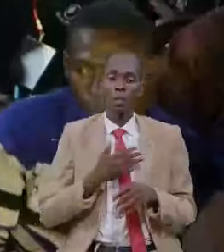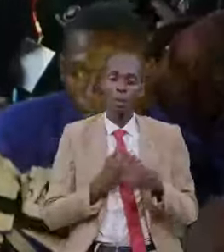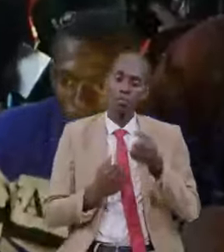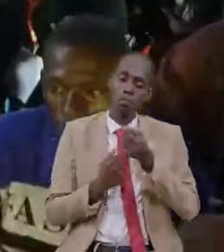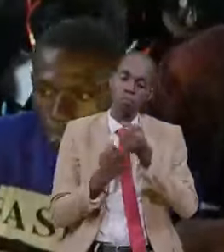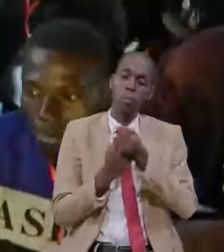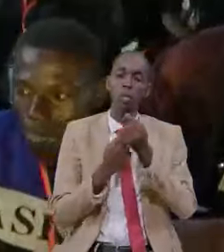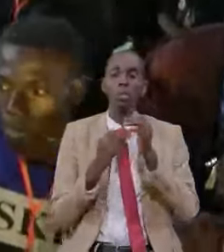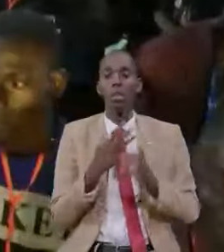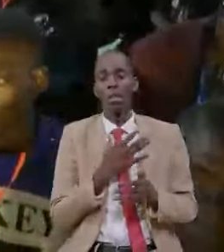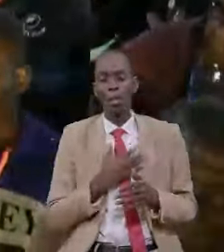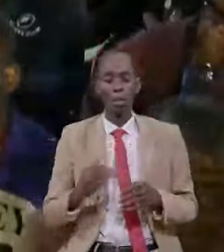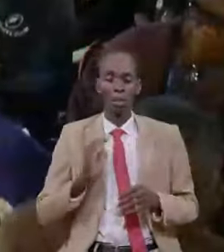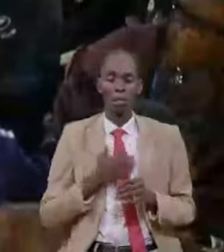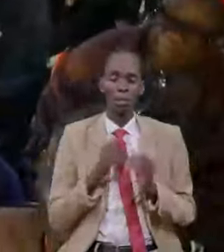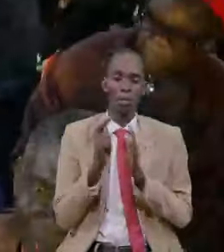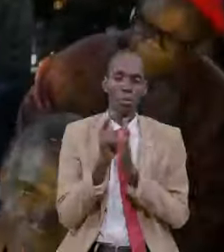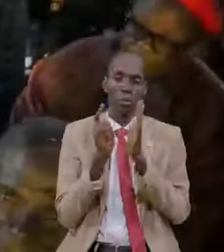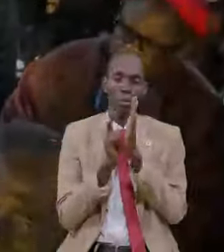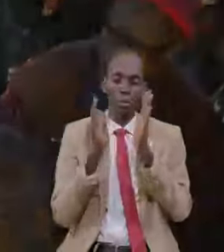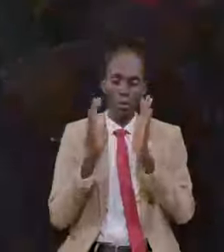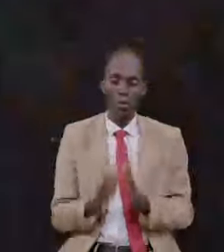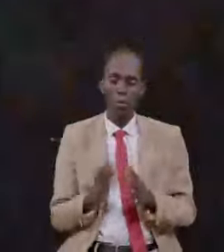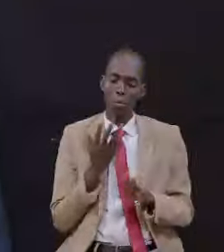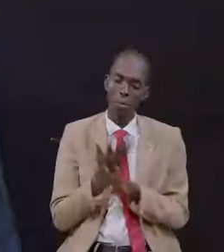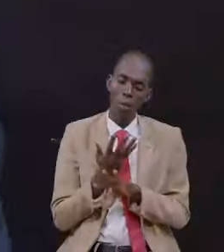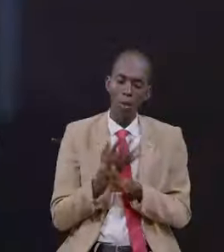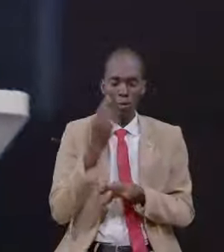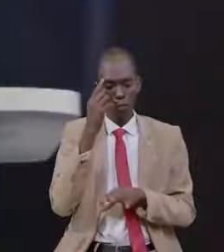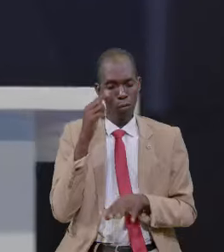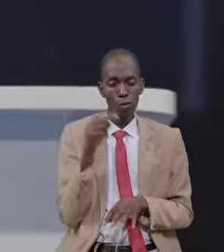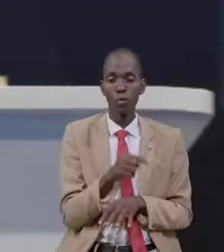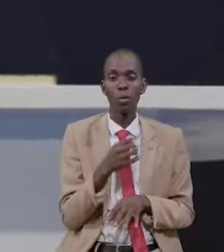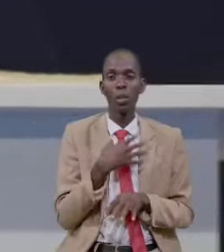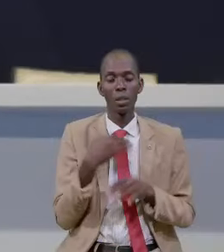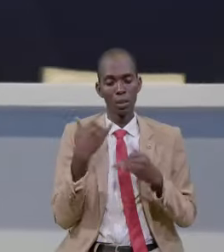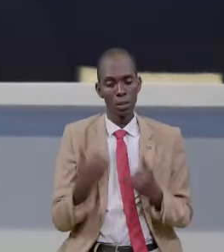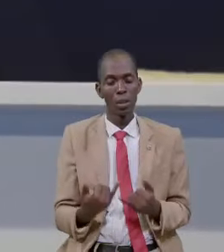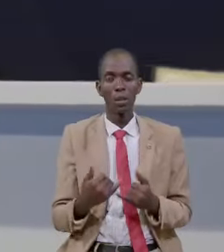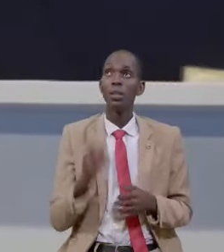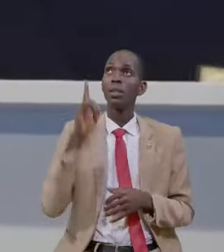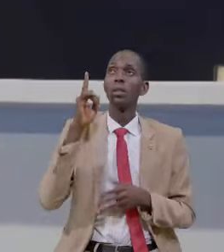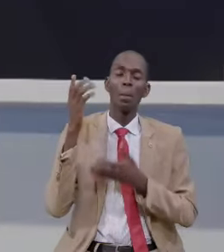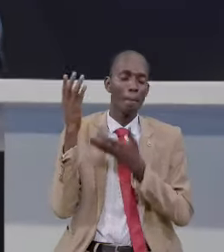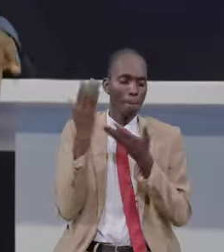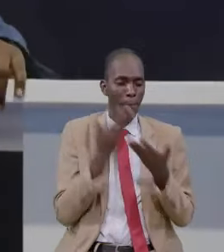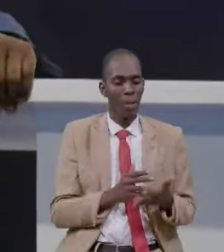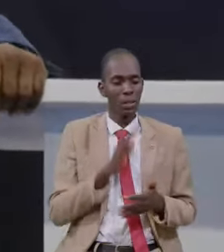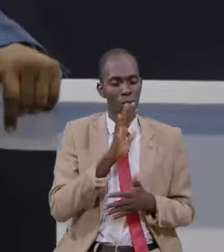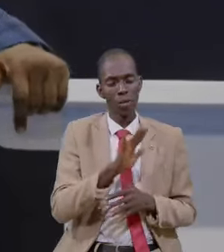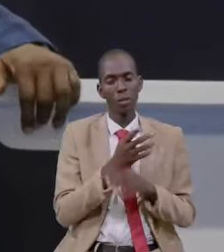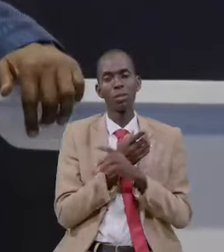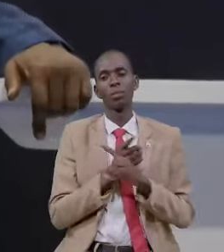he pleaded for your case. And now he has sent your deliverance. He has